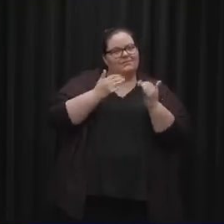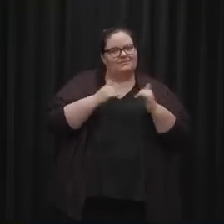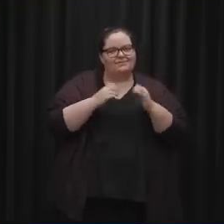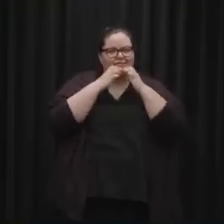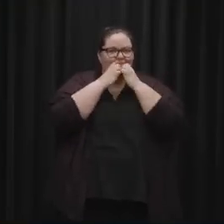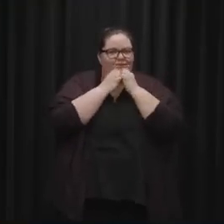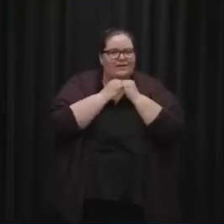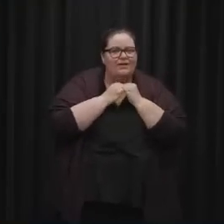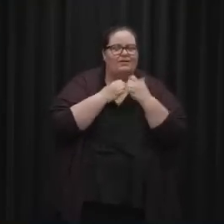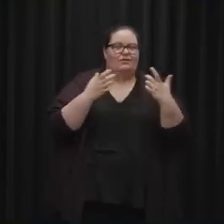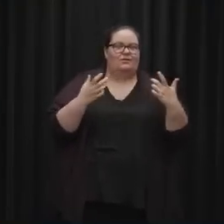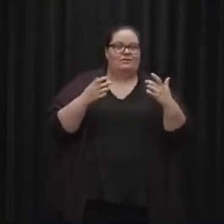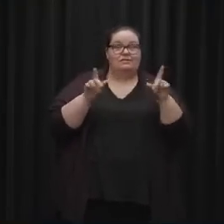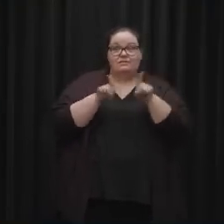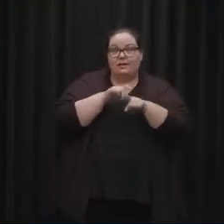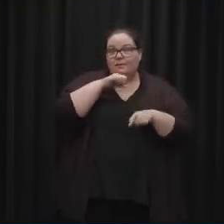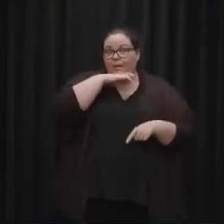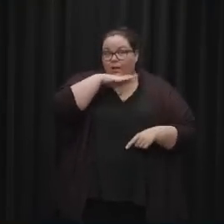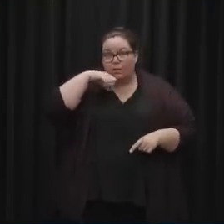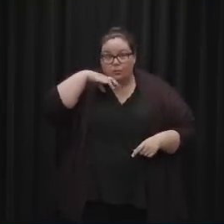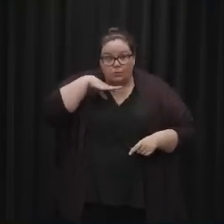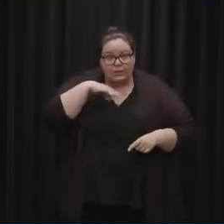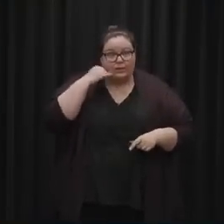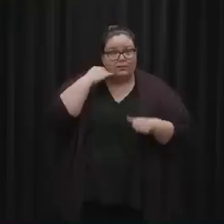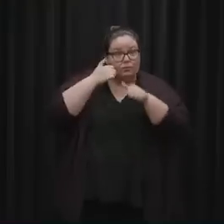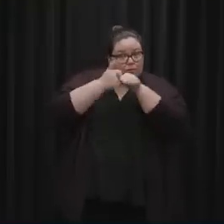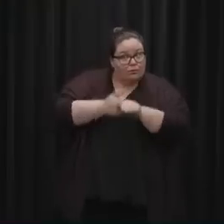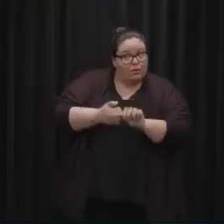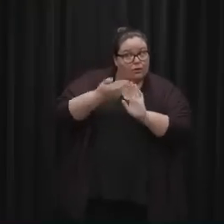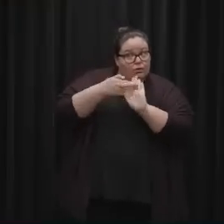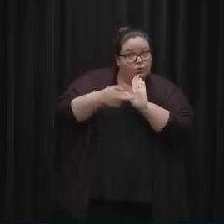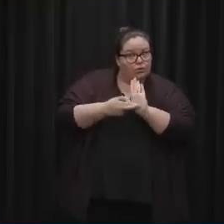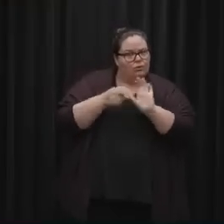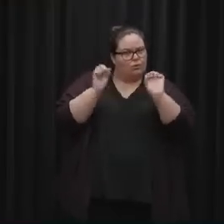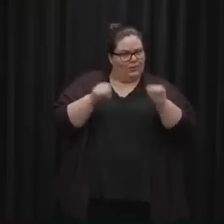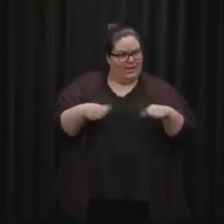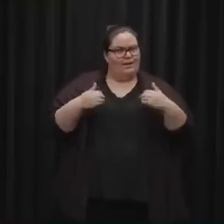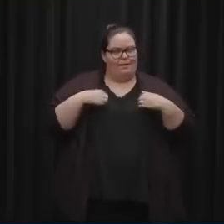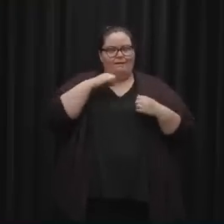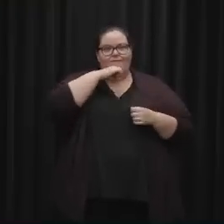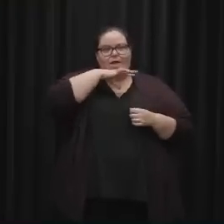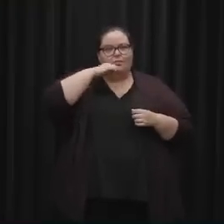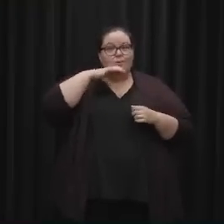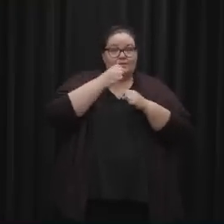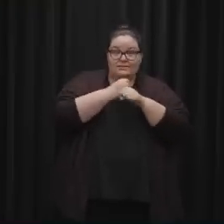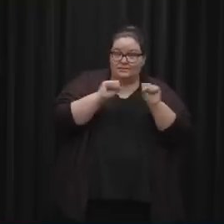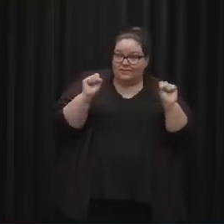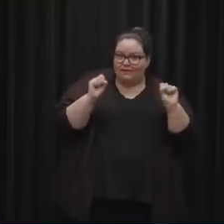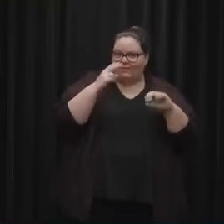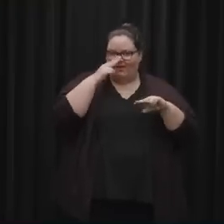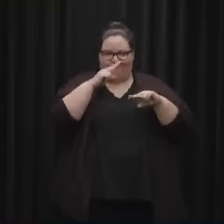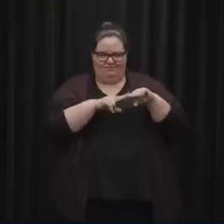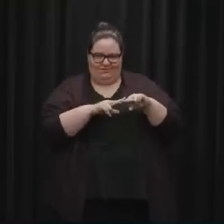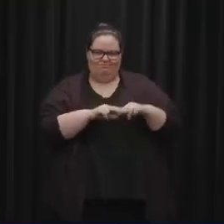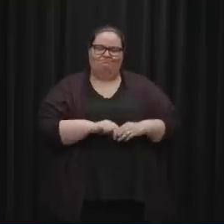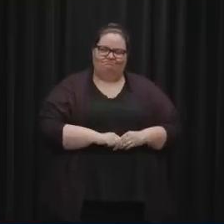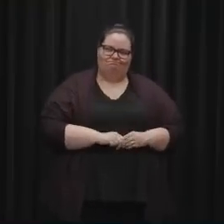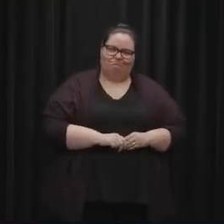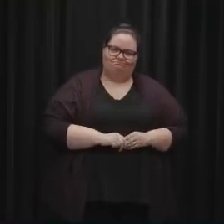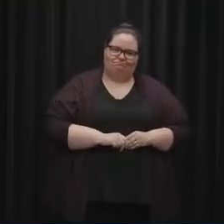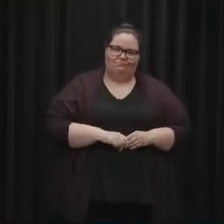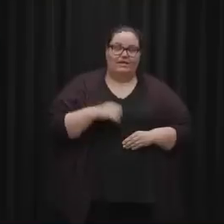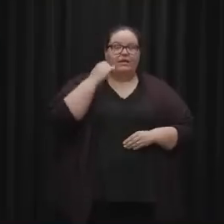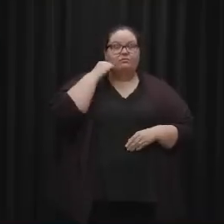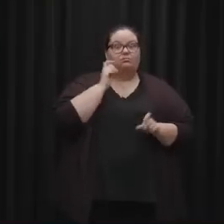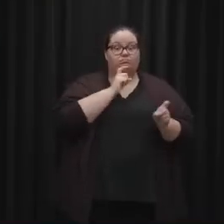special. The same goes for Halloween. If guidelines are followed, everyone should be able to have a Halloween that is both safe and fun. If